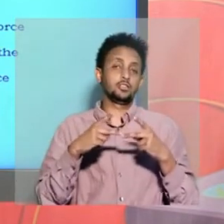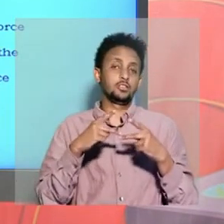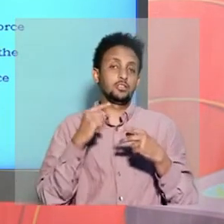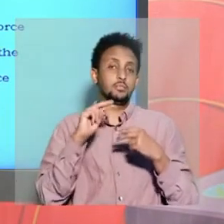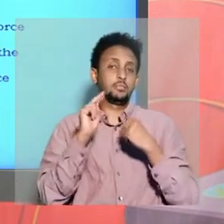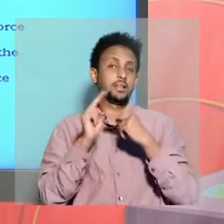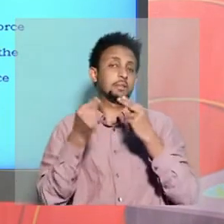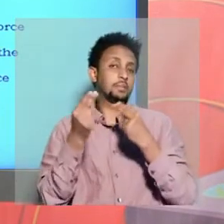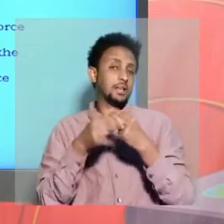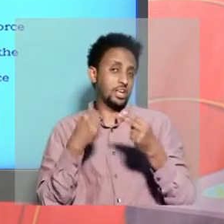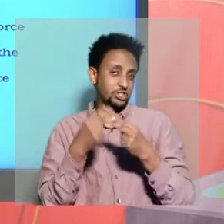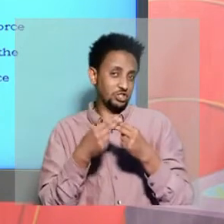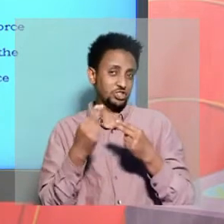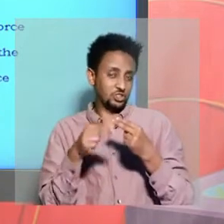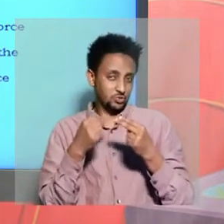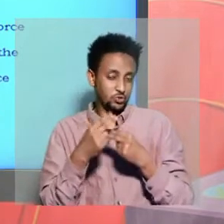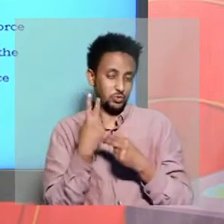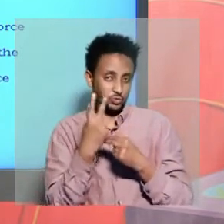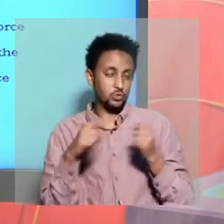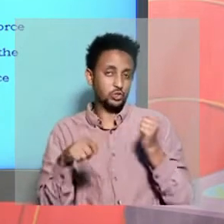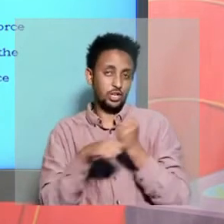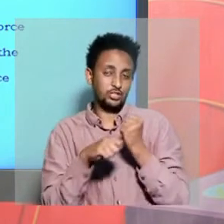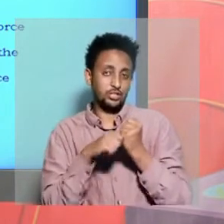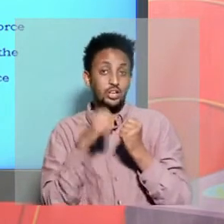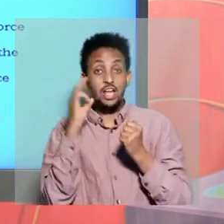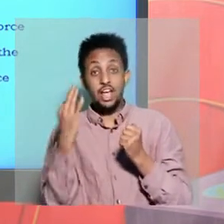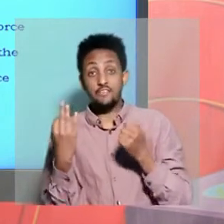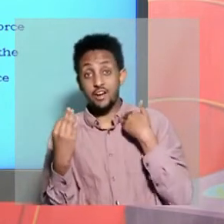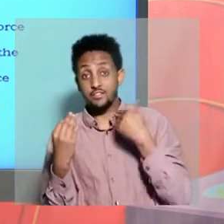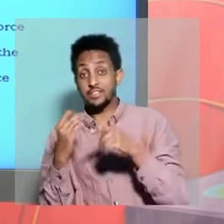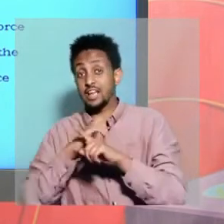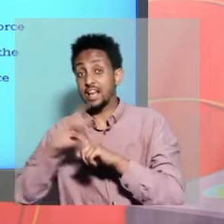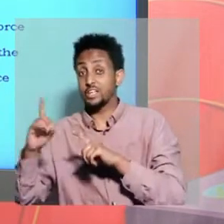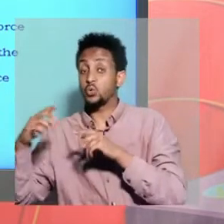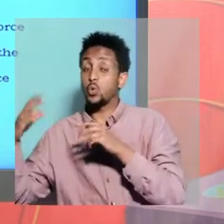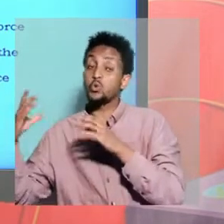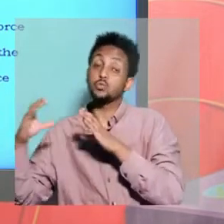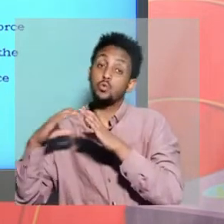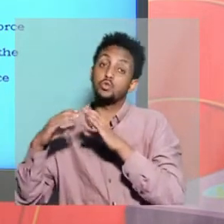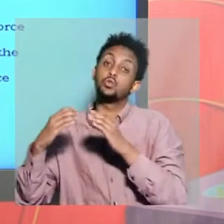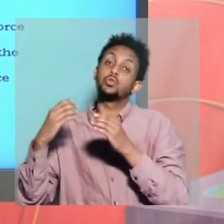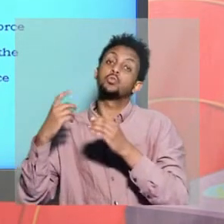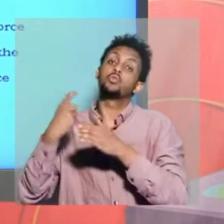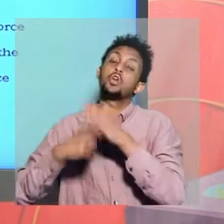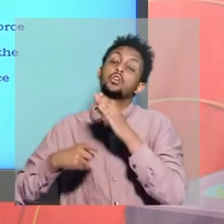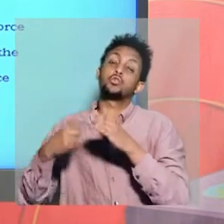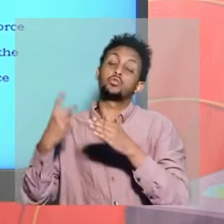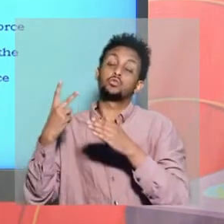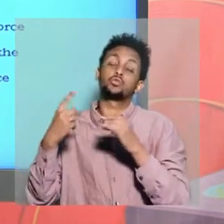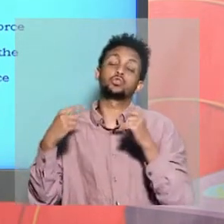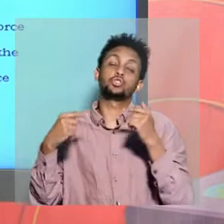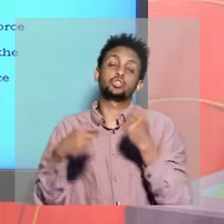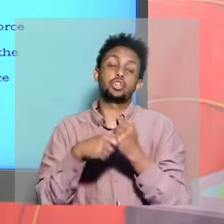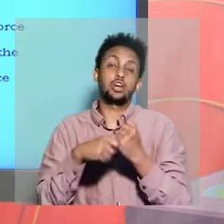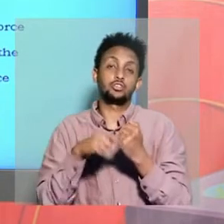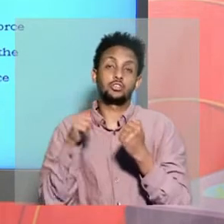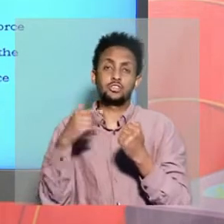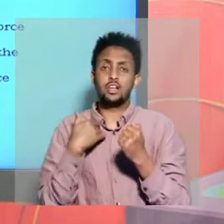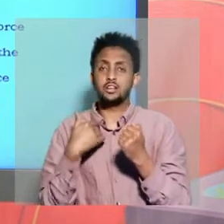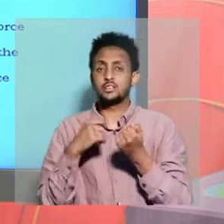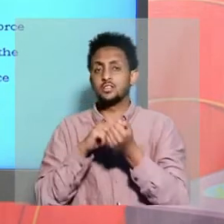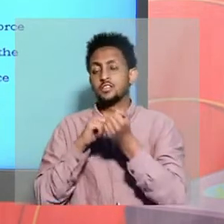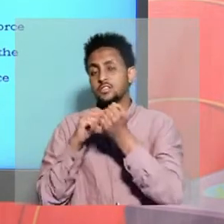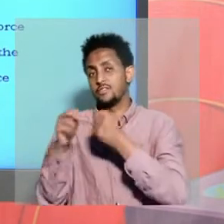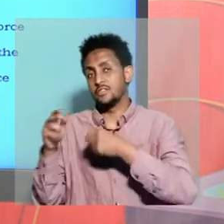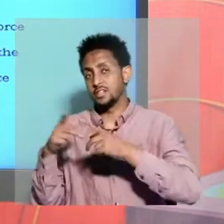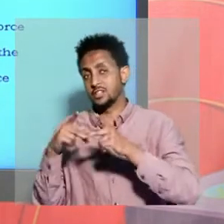the multiplication of the two charges. So F has a direct correspondent with the product of the two charges. And it has inverse